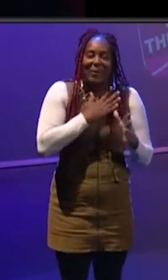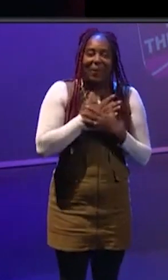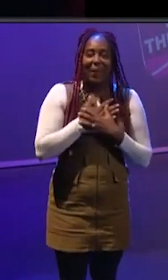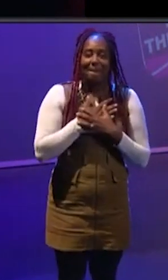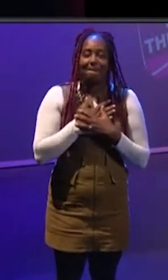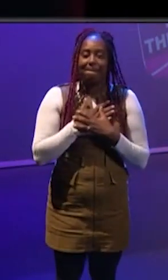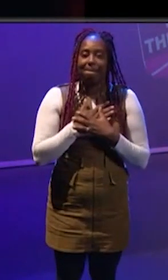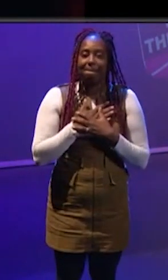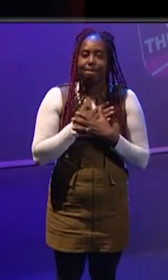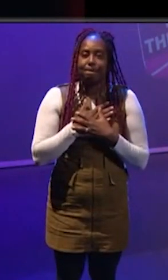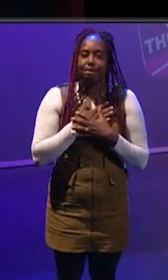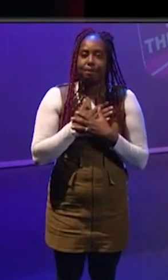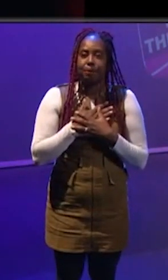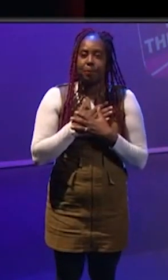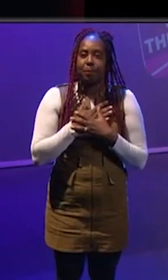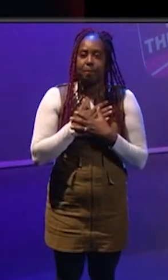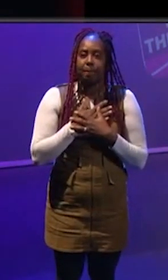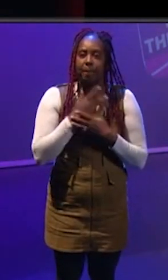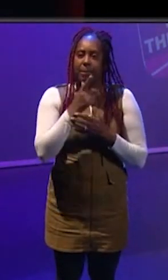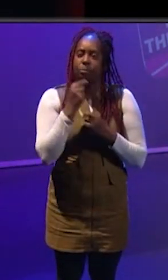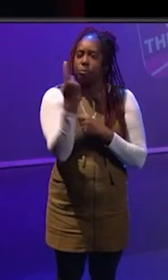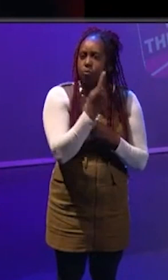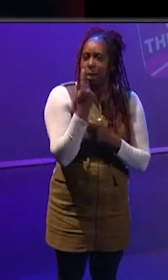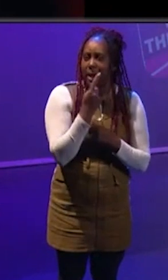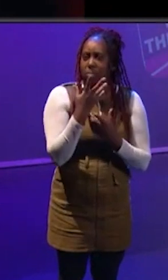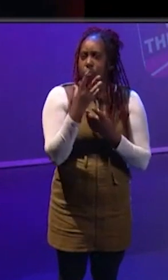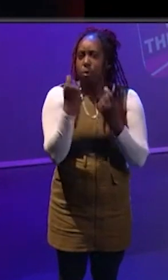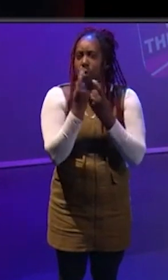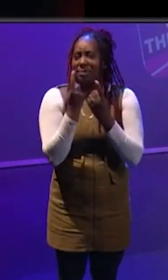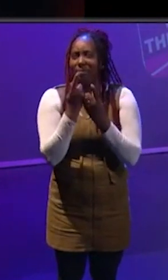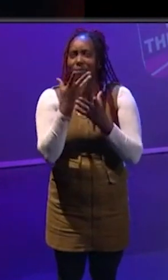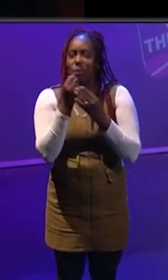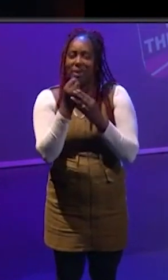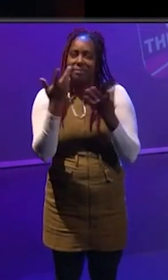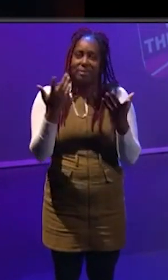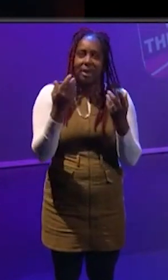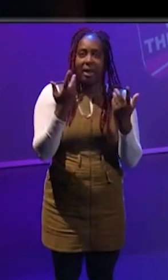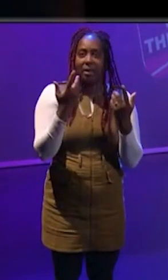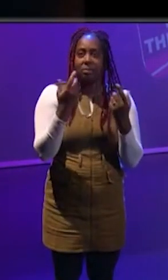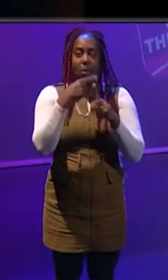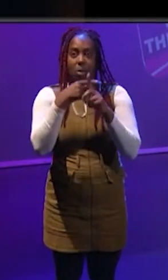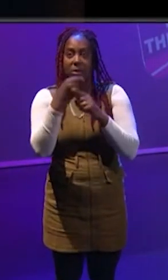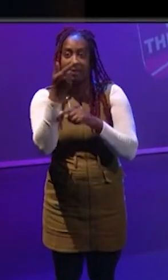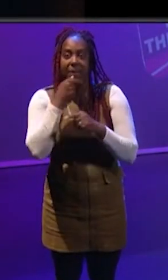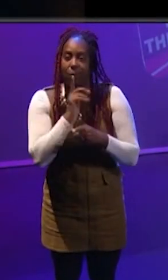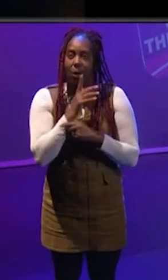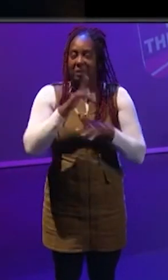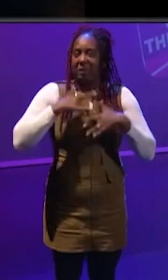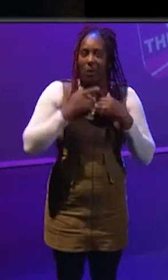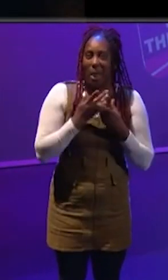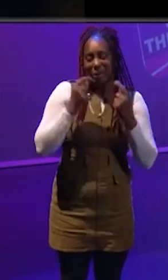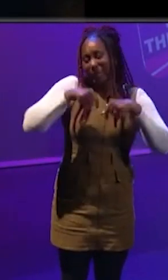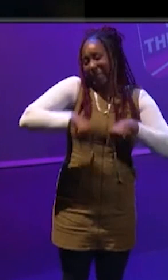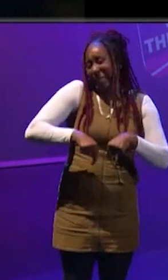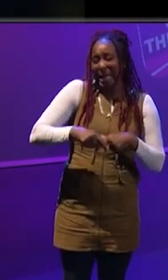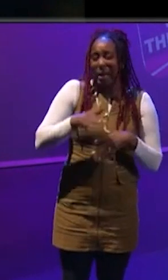And so, I think the main thing about it is surrounding yourself with people who will turn around to you when you say, oh, I don't feel like I belong here, I don't feel like I deserve to